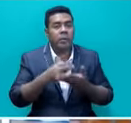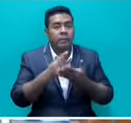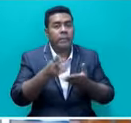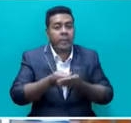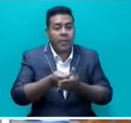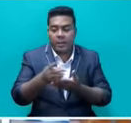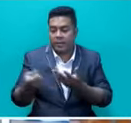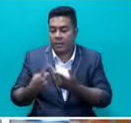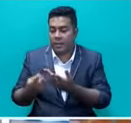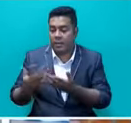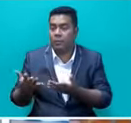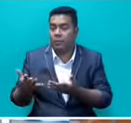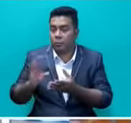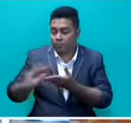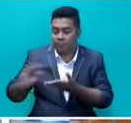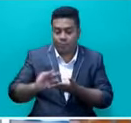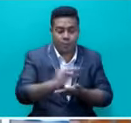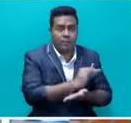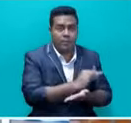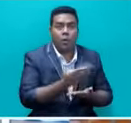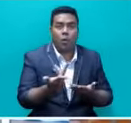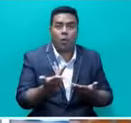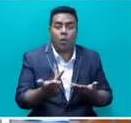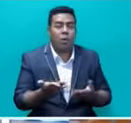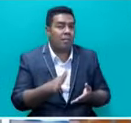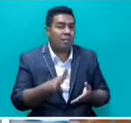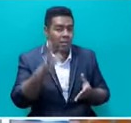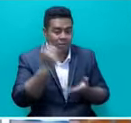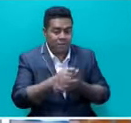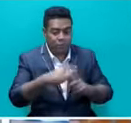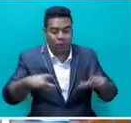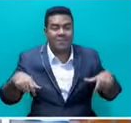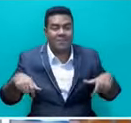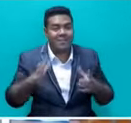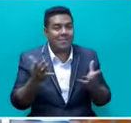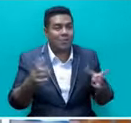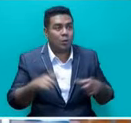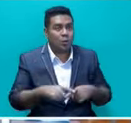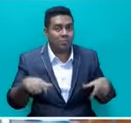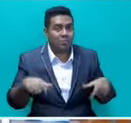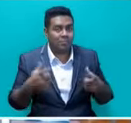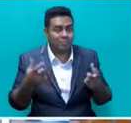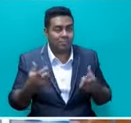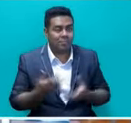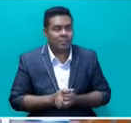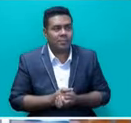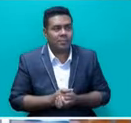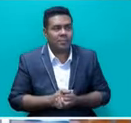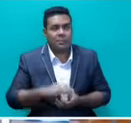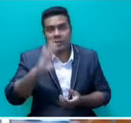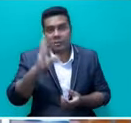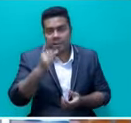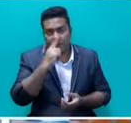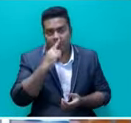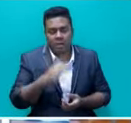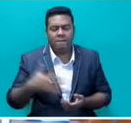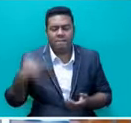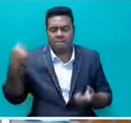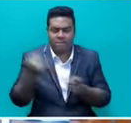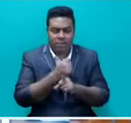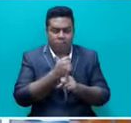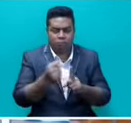payments, ration distribution, convictions, and some people have unfortunately fought for